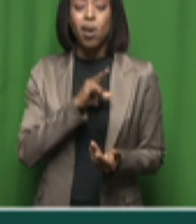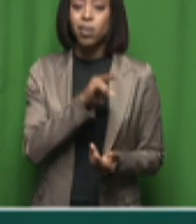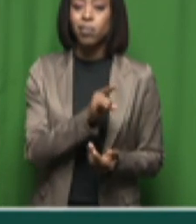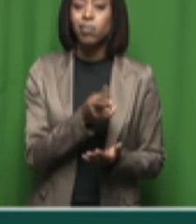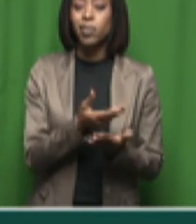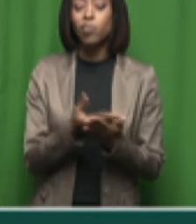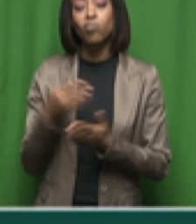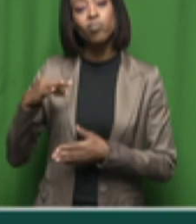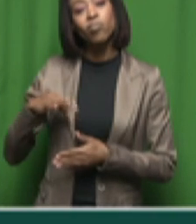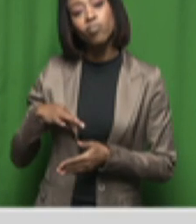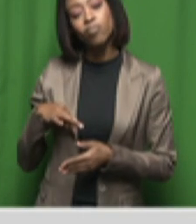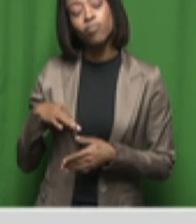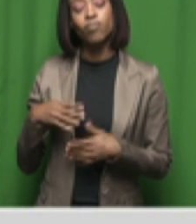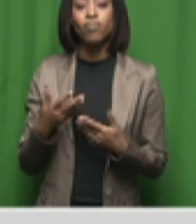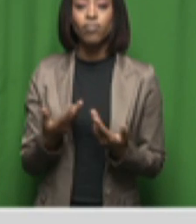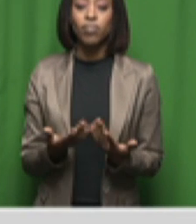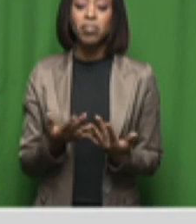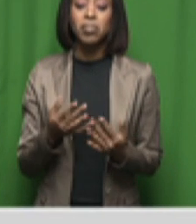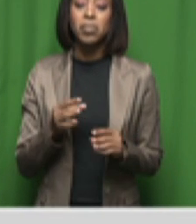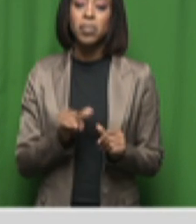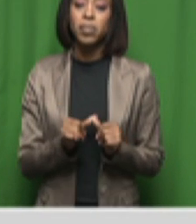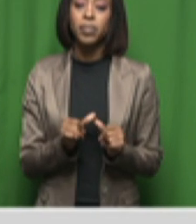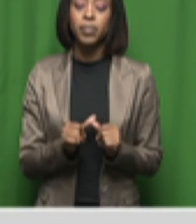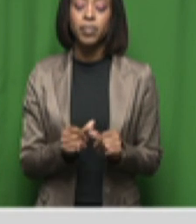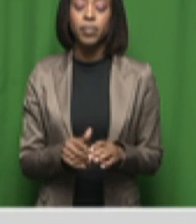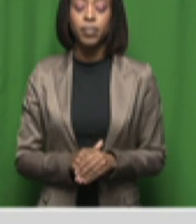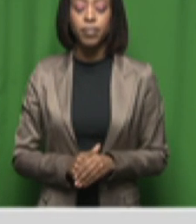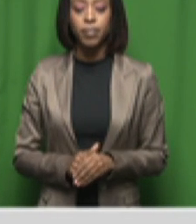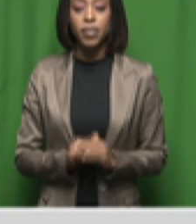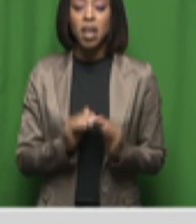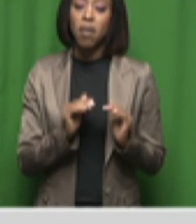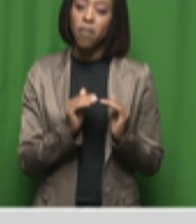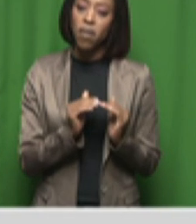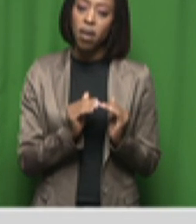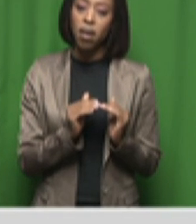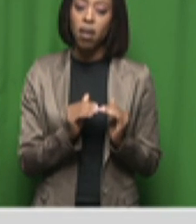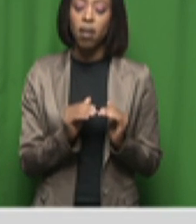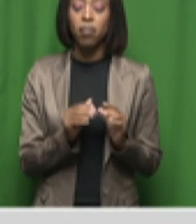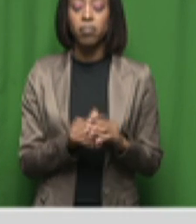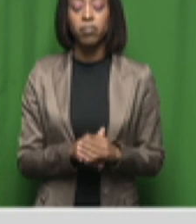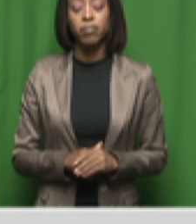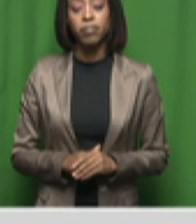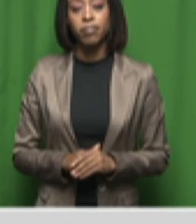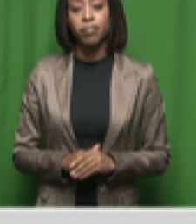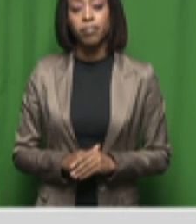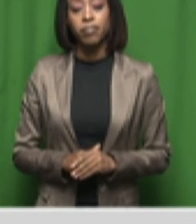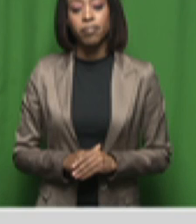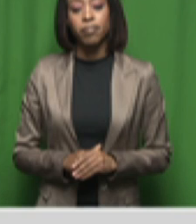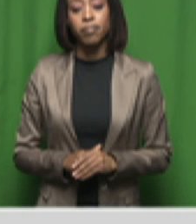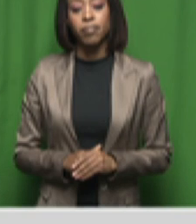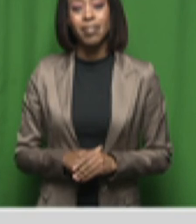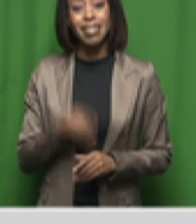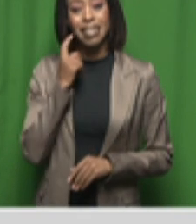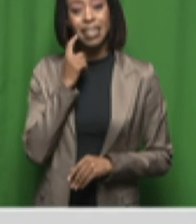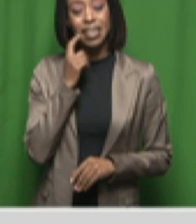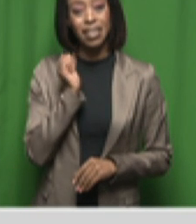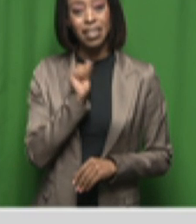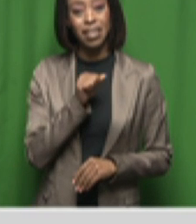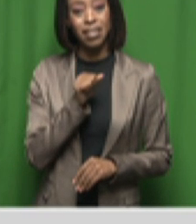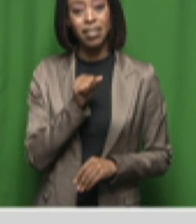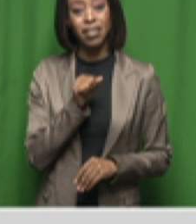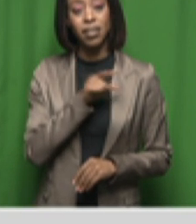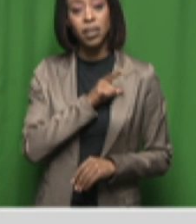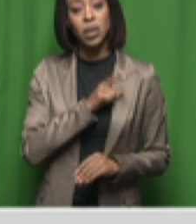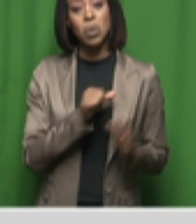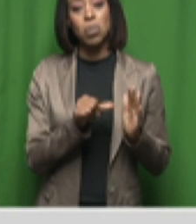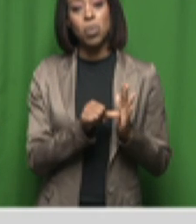to earn, decent and fair and equitable wage. I suppose convenience is at the core